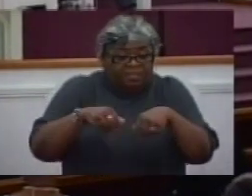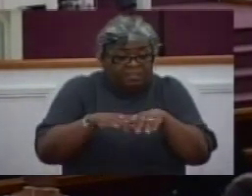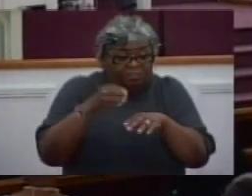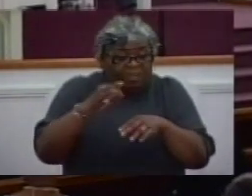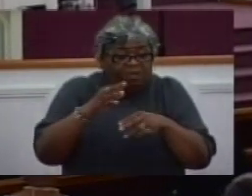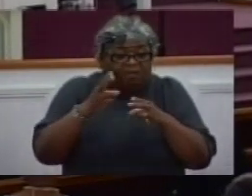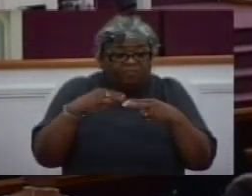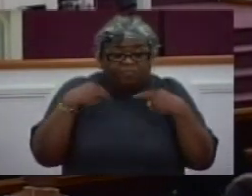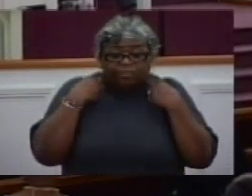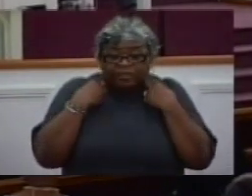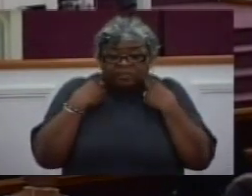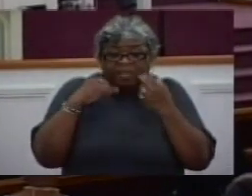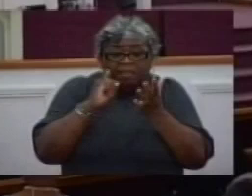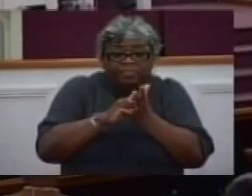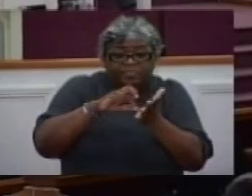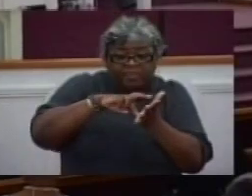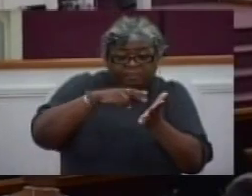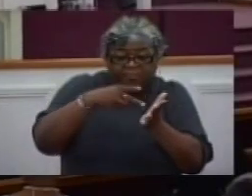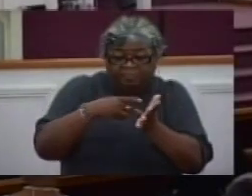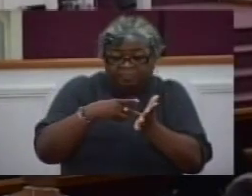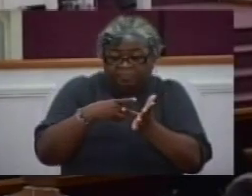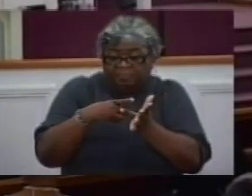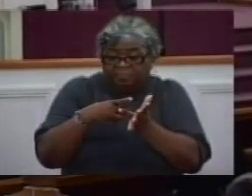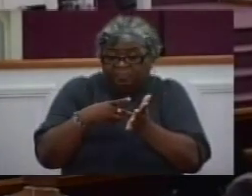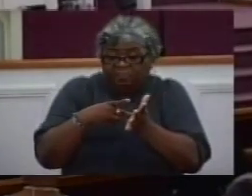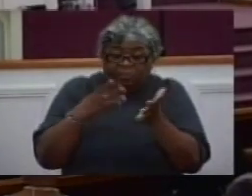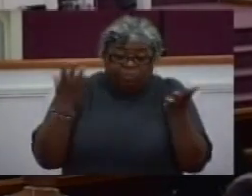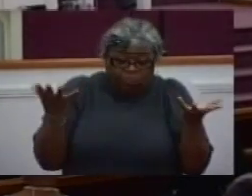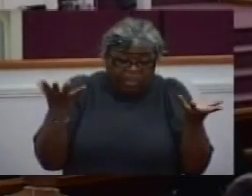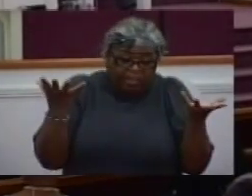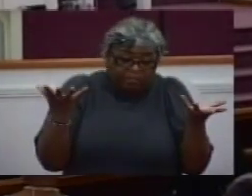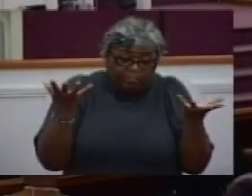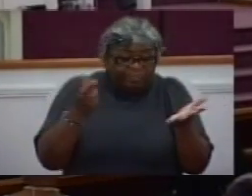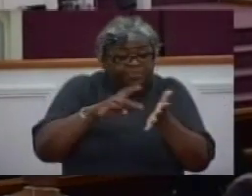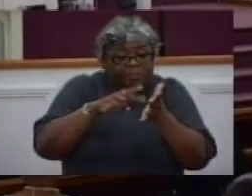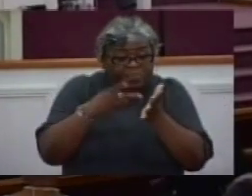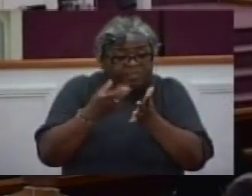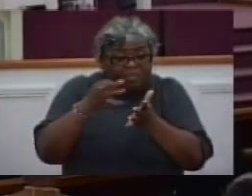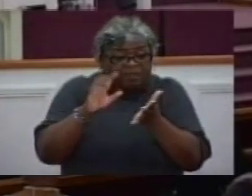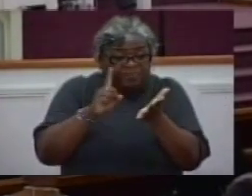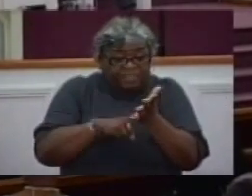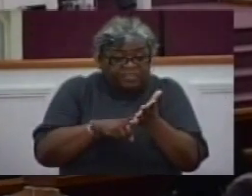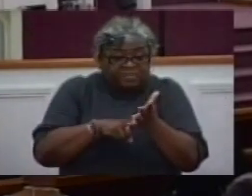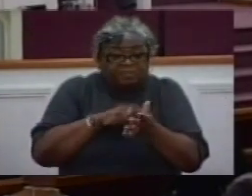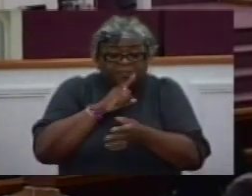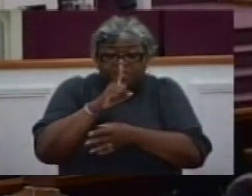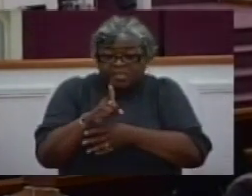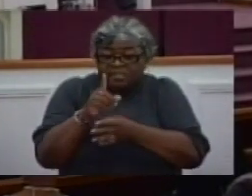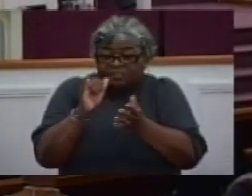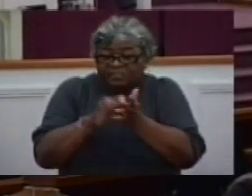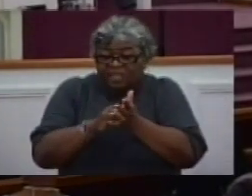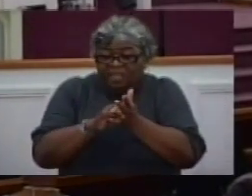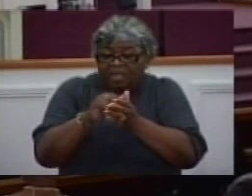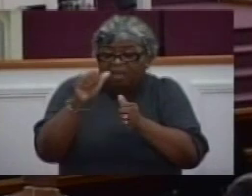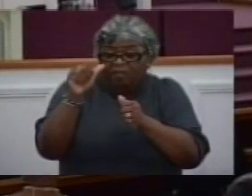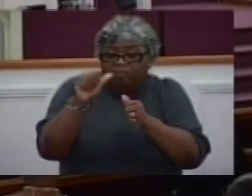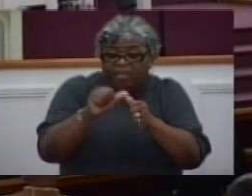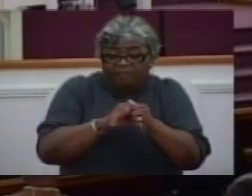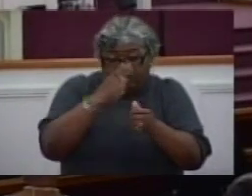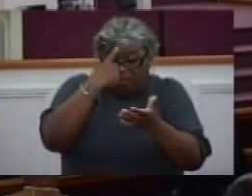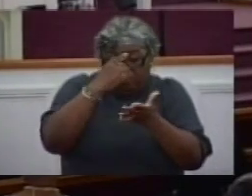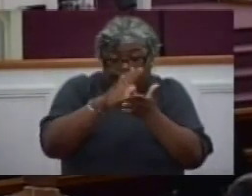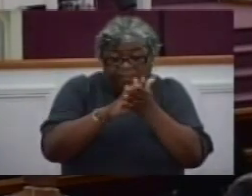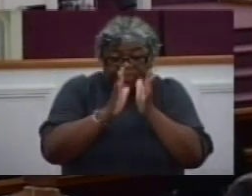priests. What does that really mean? Well, the meaning of that is that every